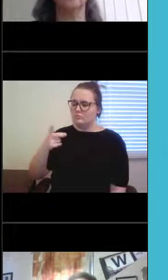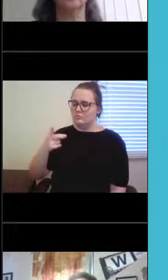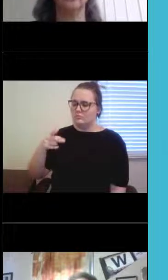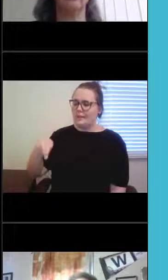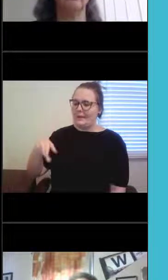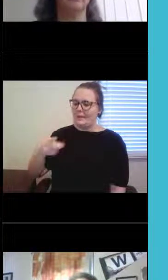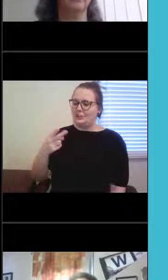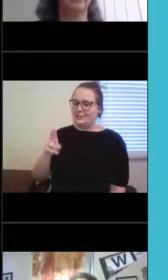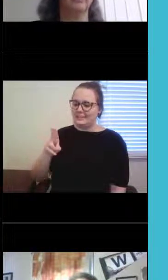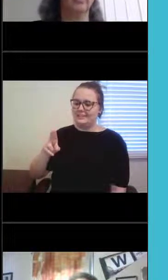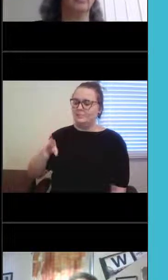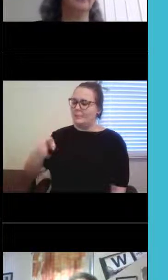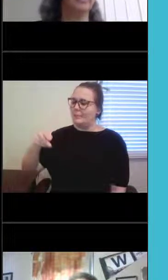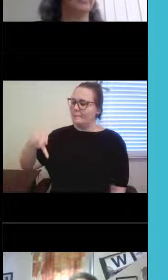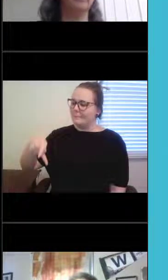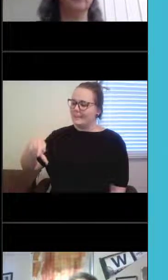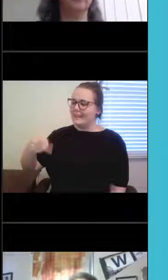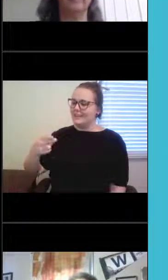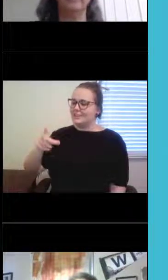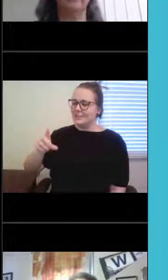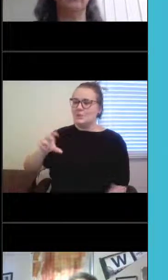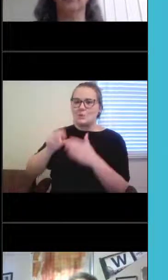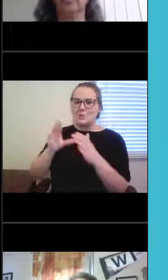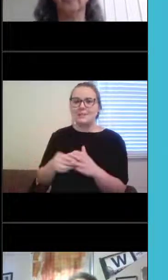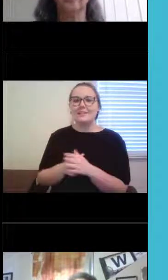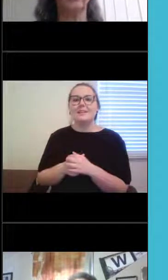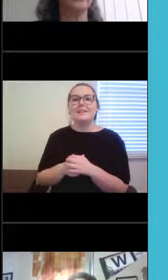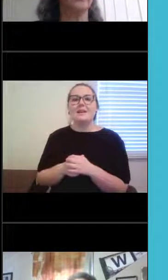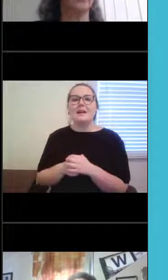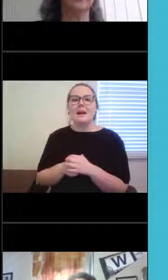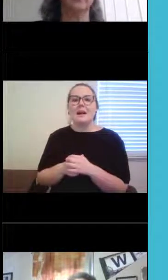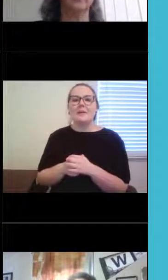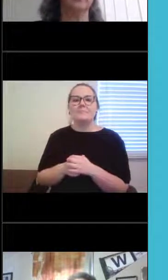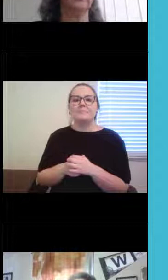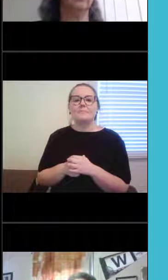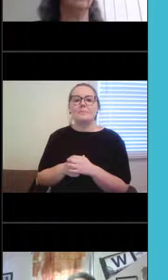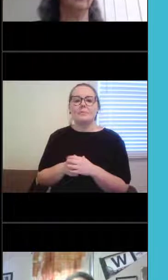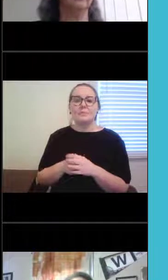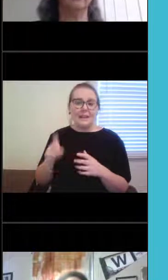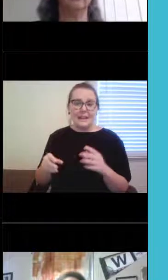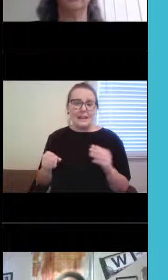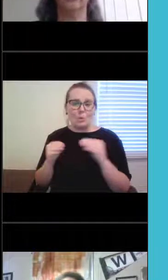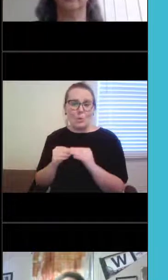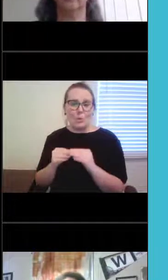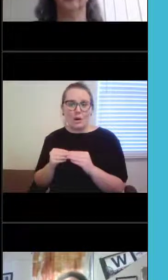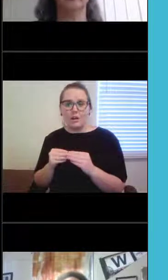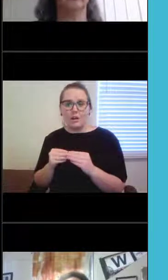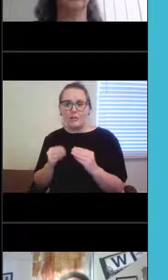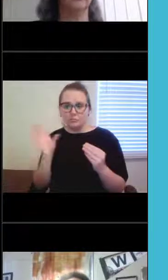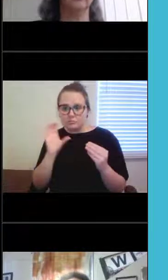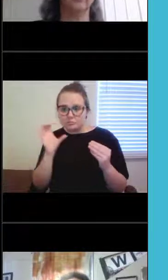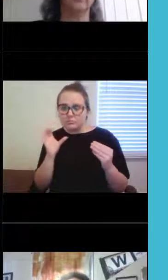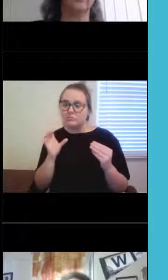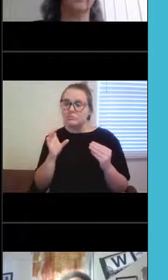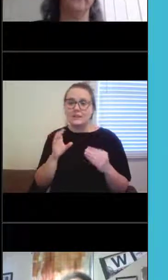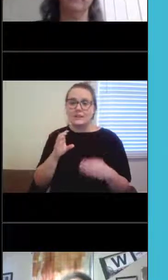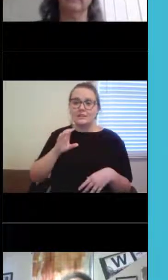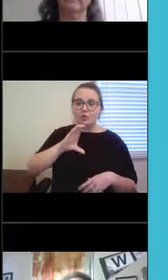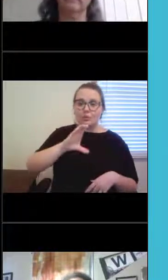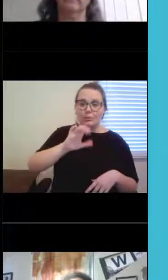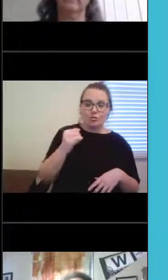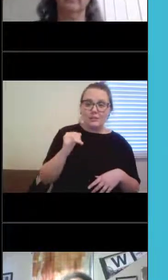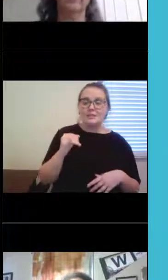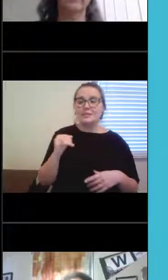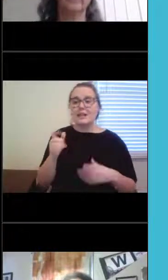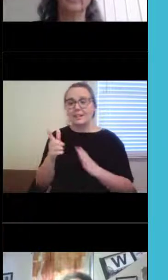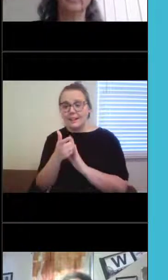with for various reasons, in the world, but also obviously in the criminal legal system.